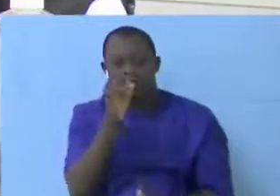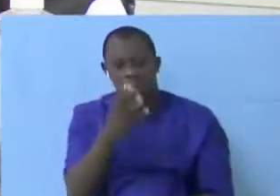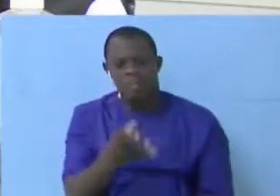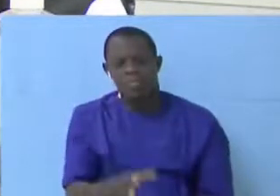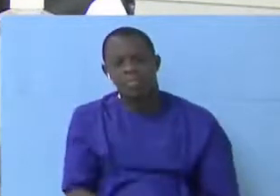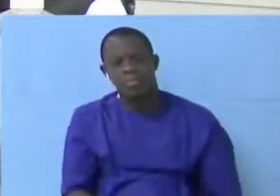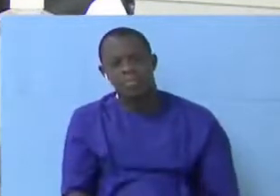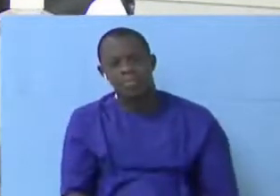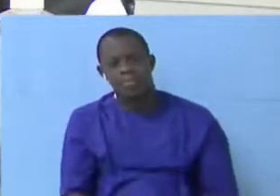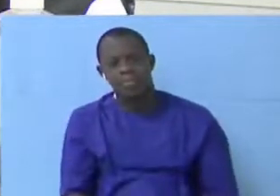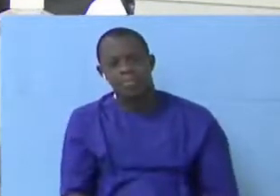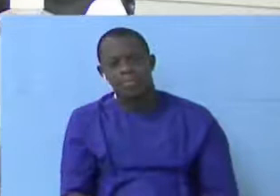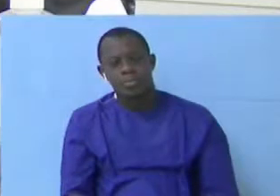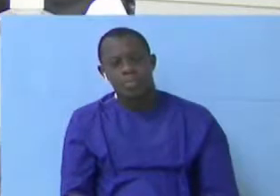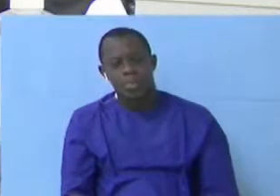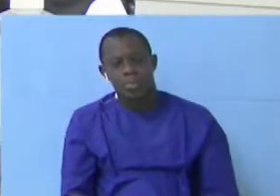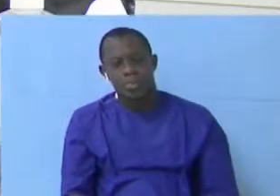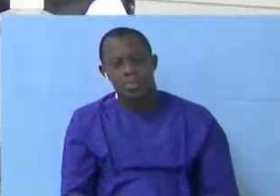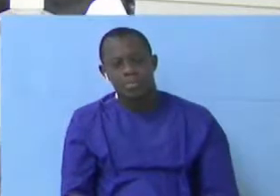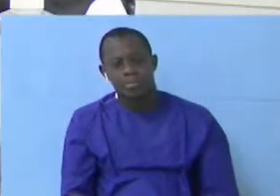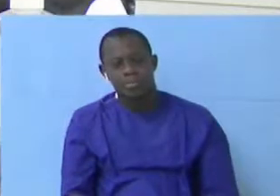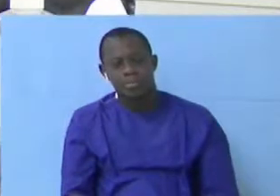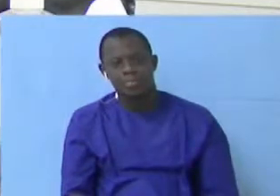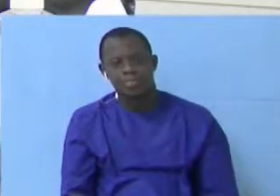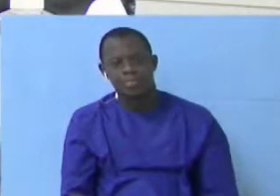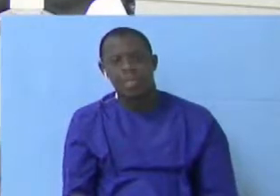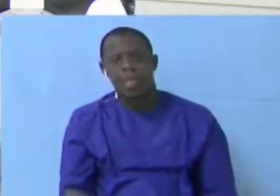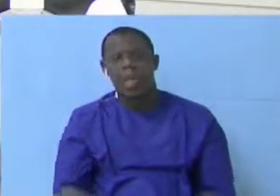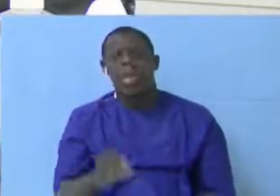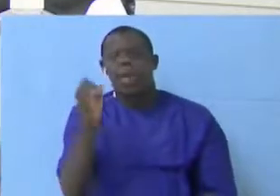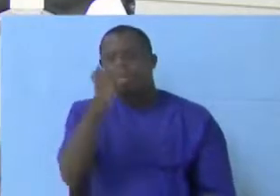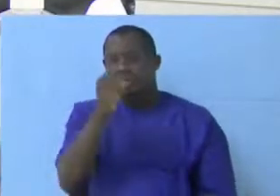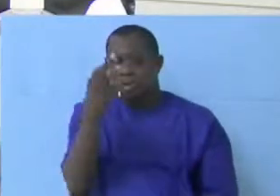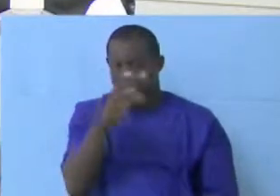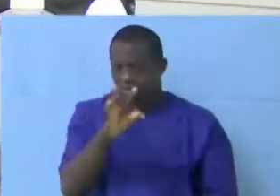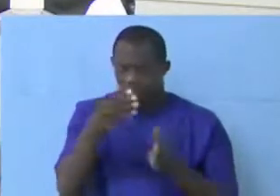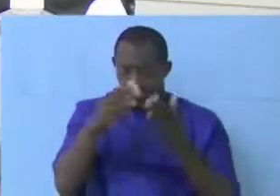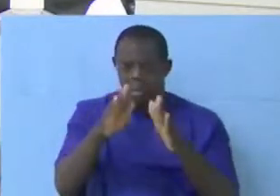Because as far as investigation is concerned,